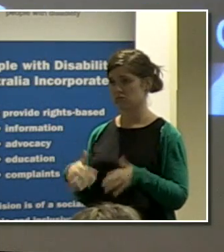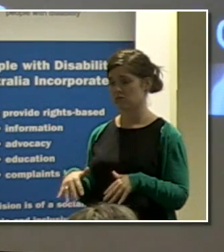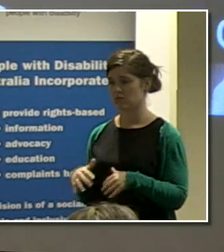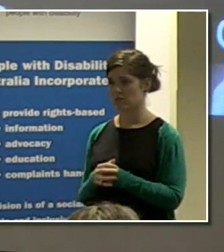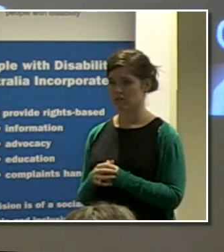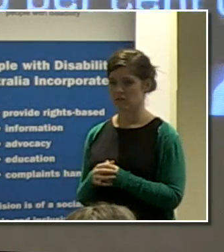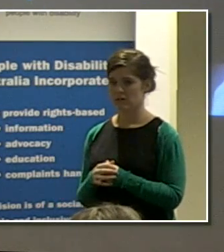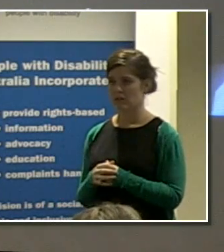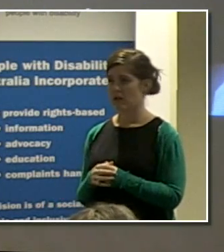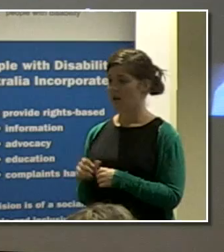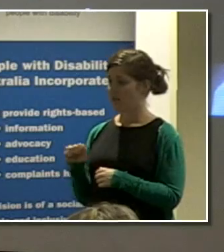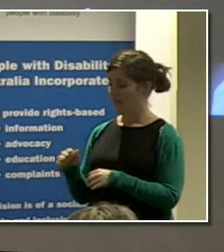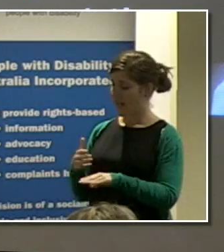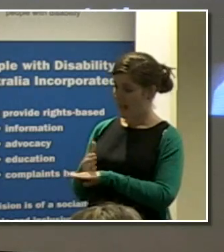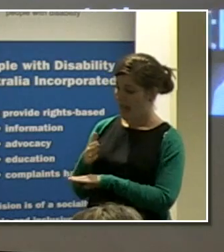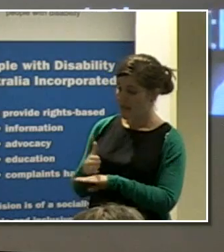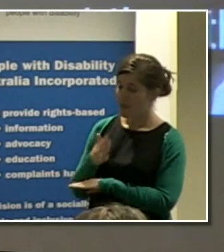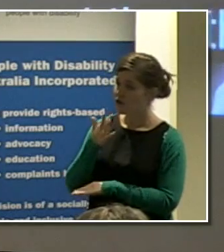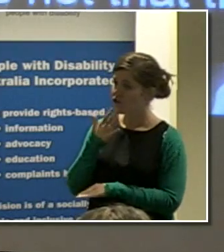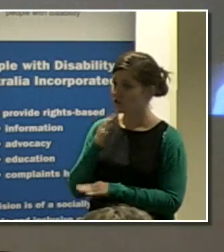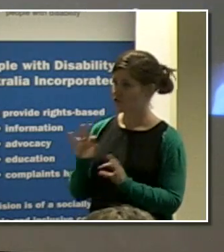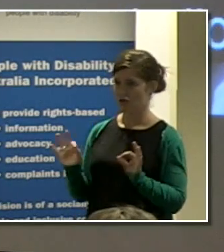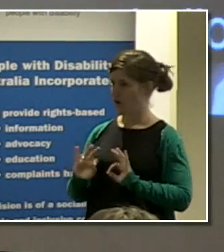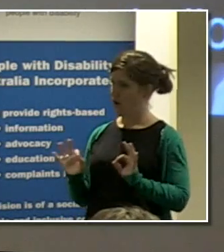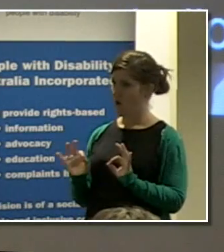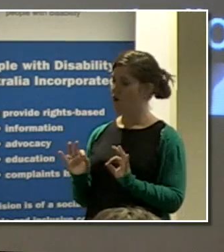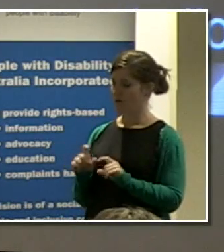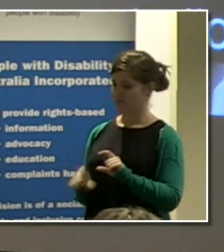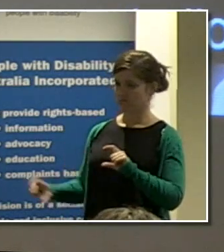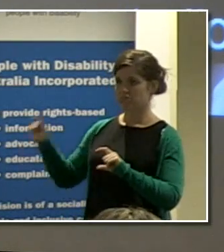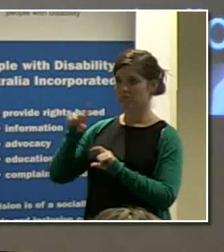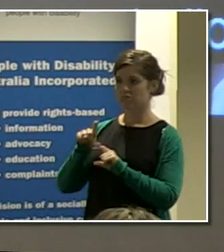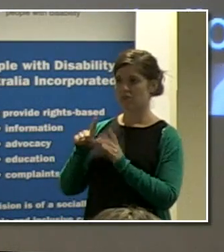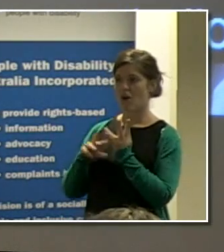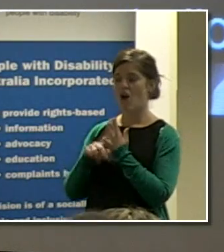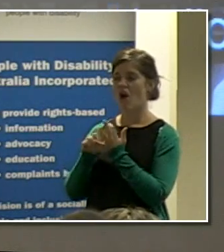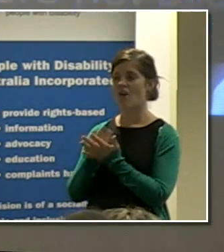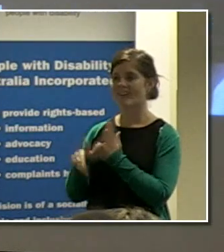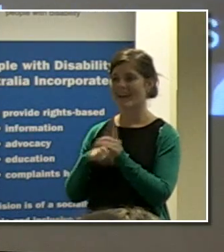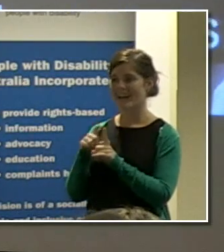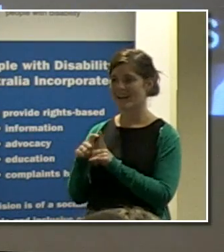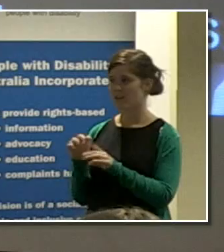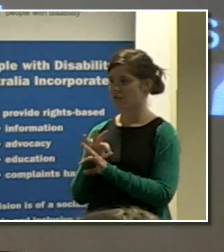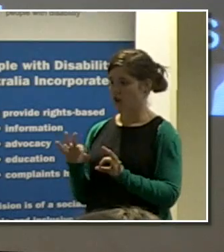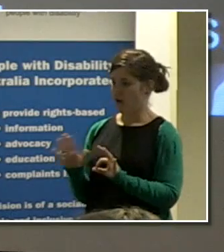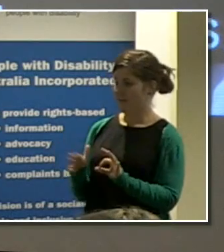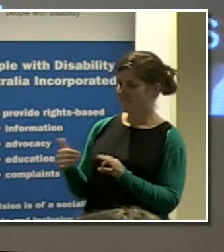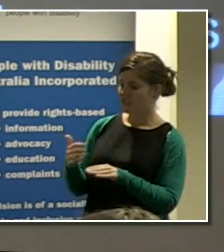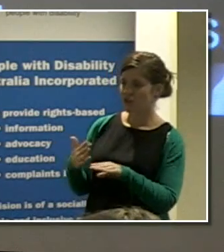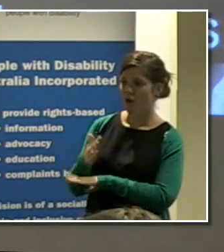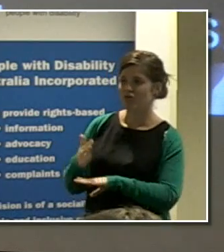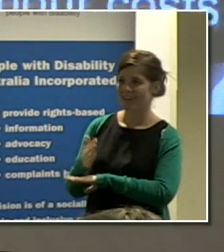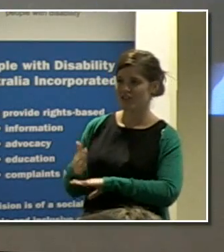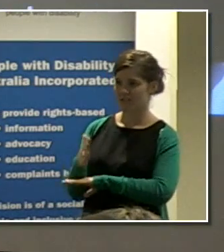the labour costs, we're not allowing enough for the labour costs, it's that they're just not operating very efficiently.